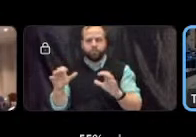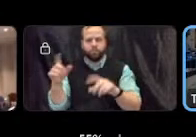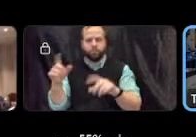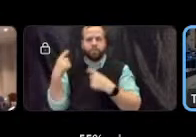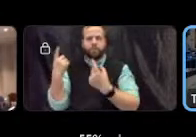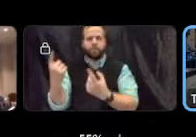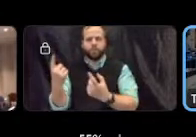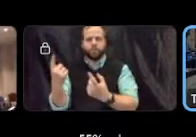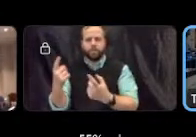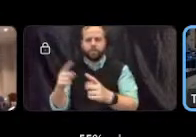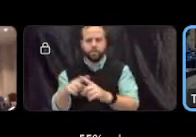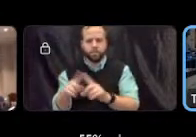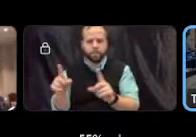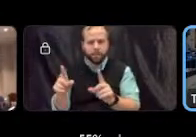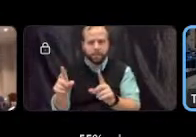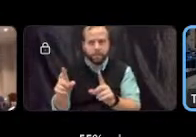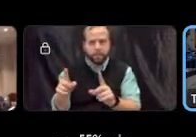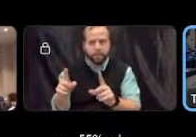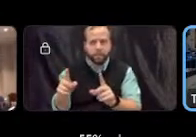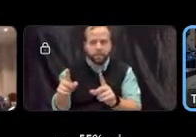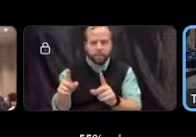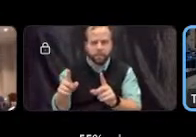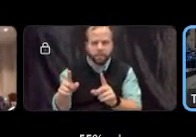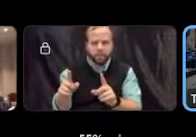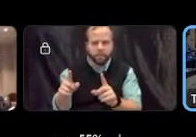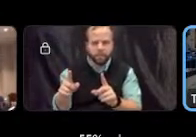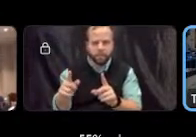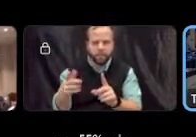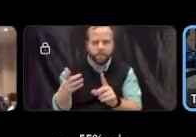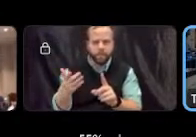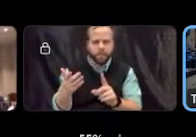renovations and a few additions.